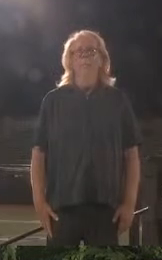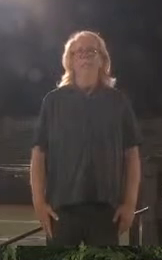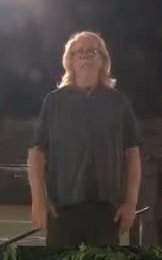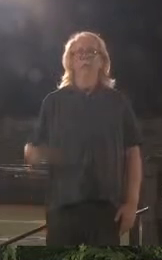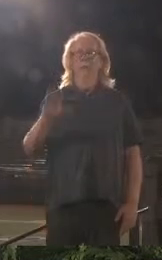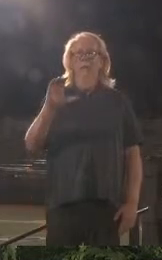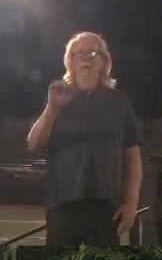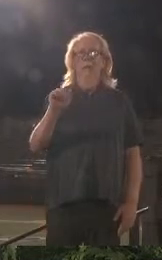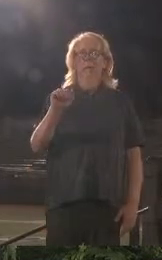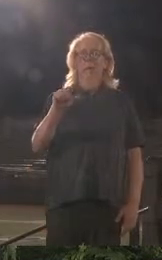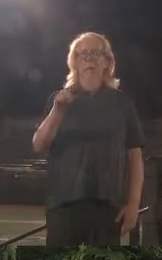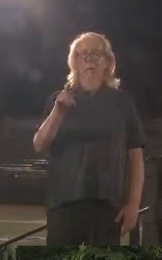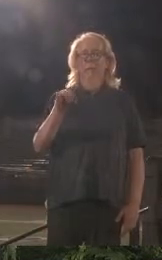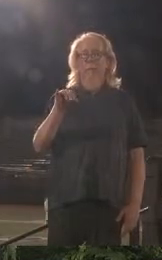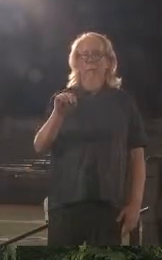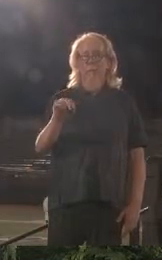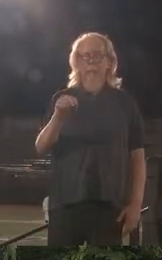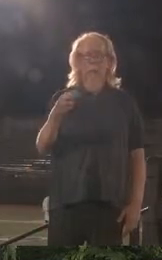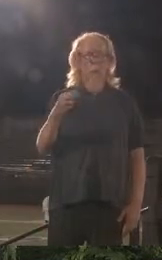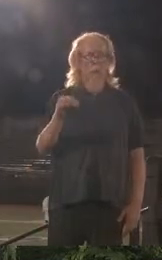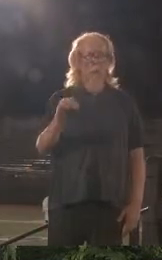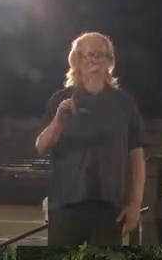Calvin Holmes.